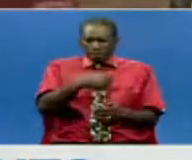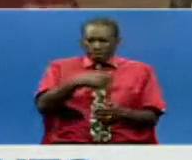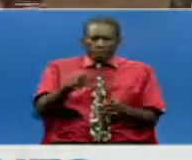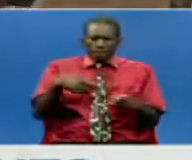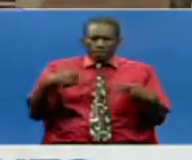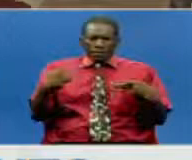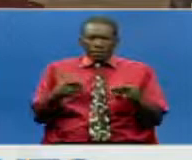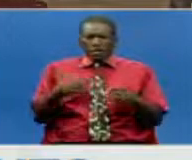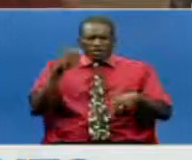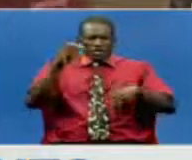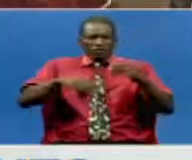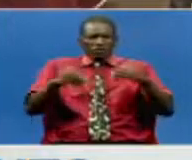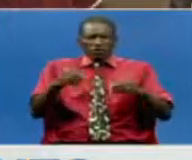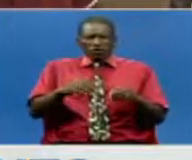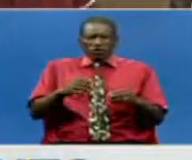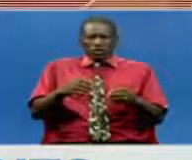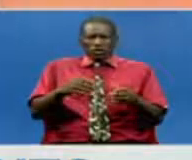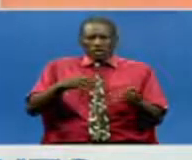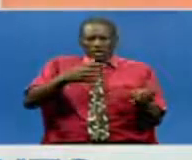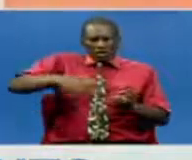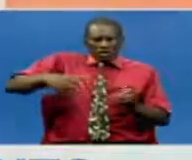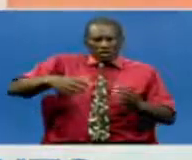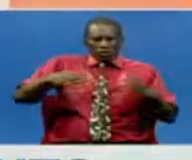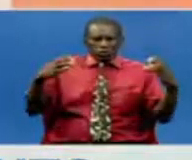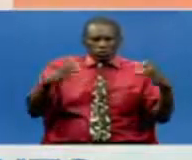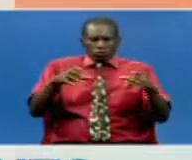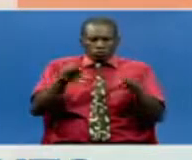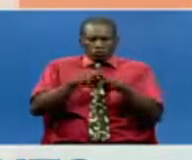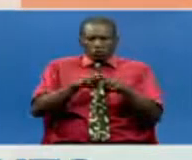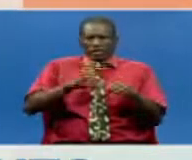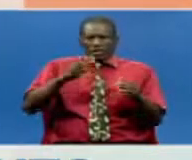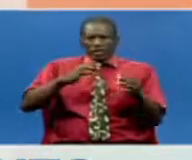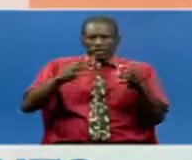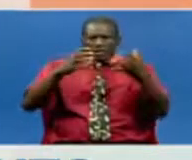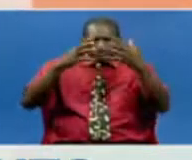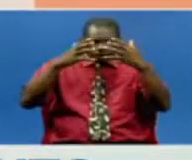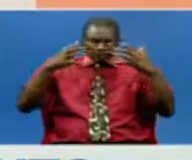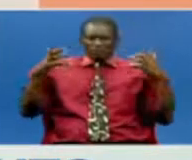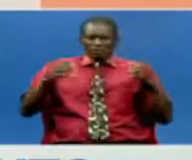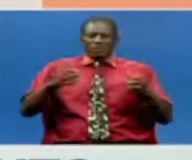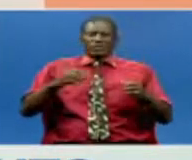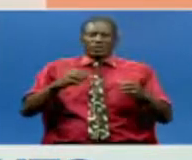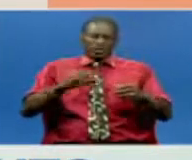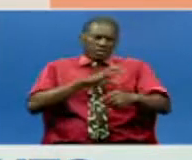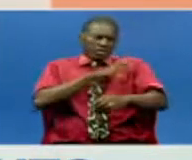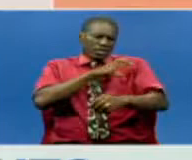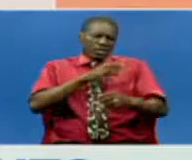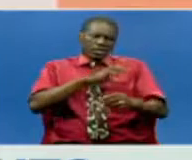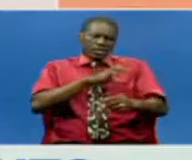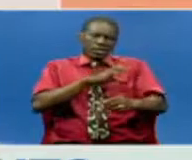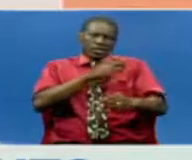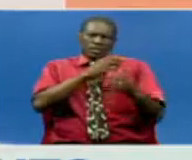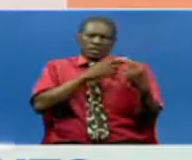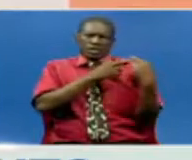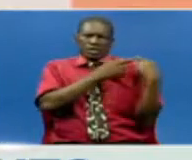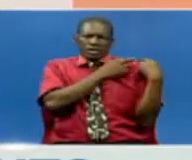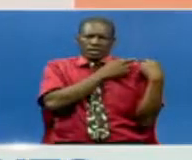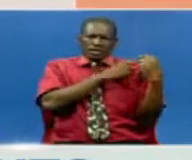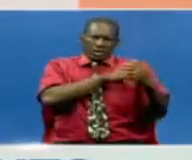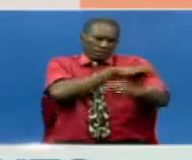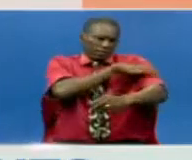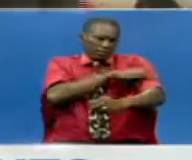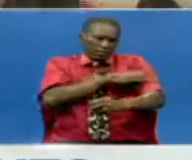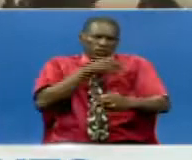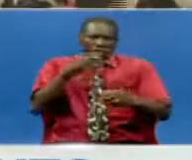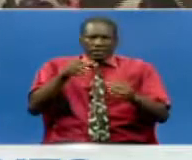have contributed to the rugby fraternity as well, with Kenya Simba's captain Dan Sikuta attending his secondary education at the